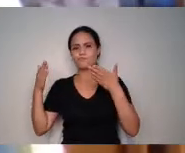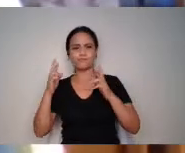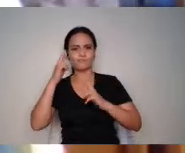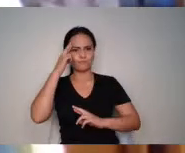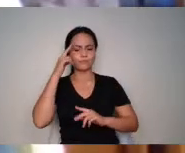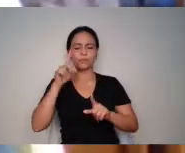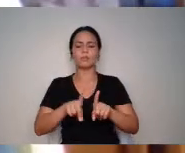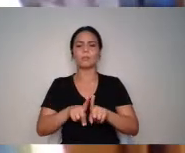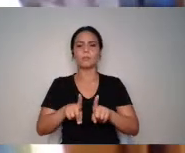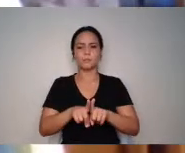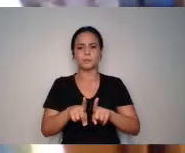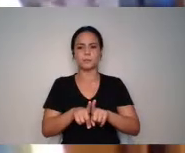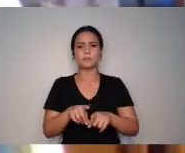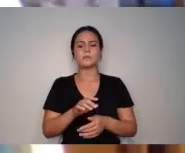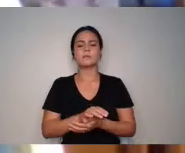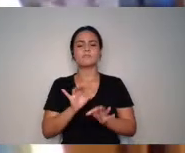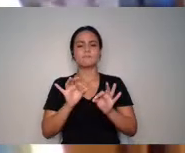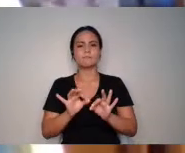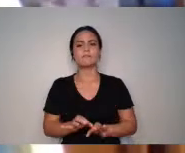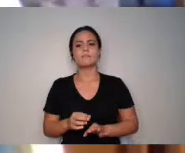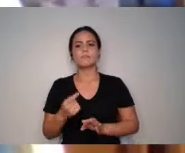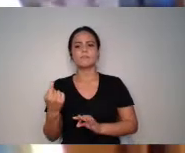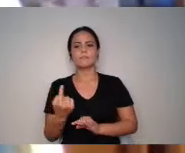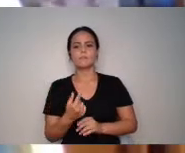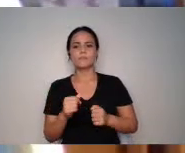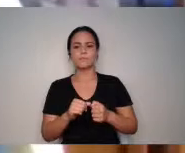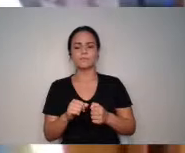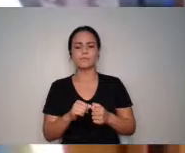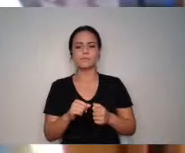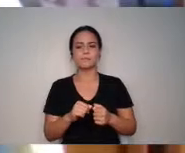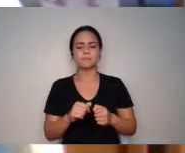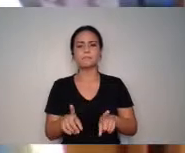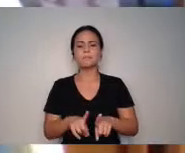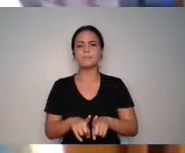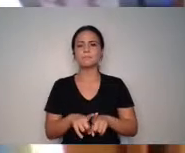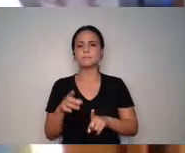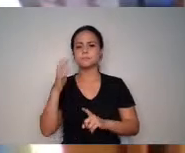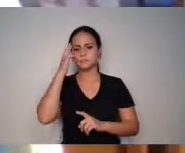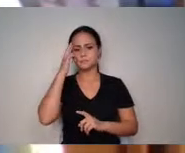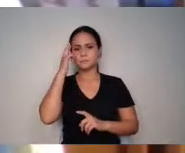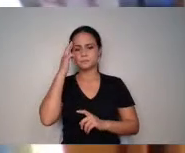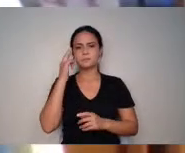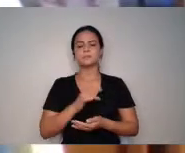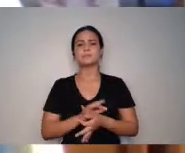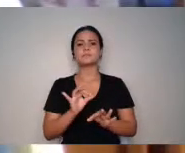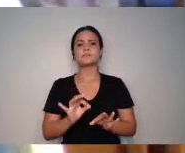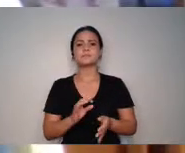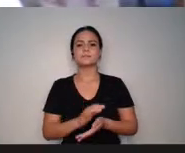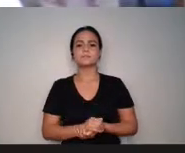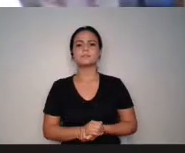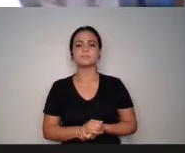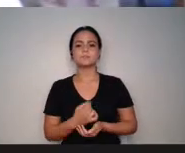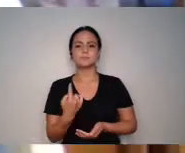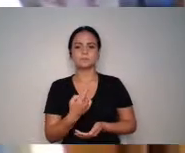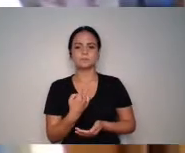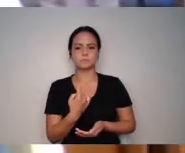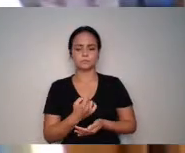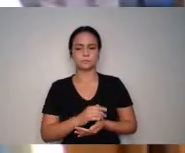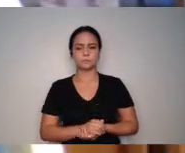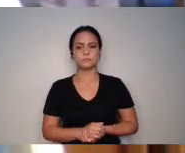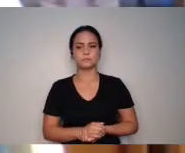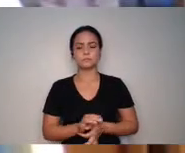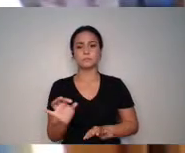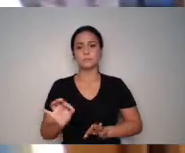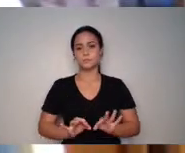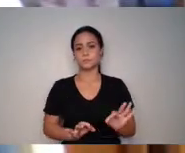Your considerations and explanations definitely have made us reflect on the topic